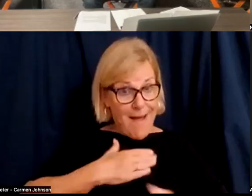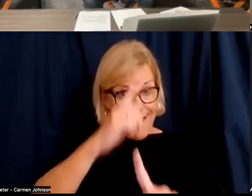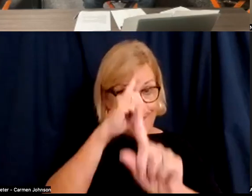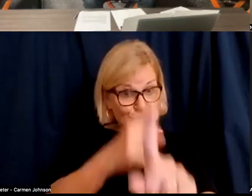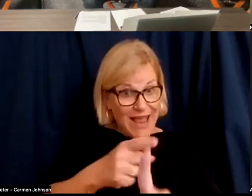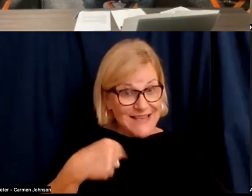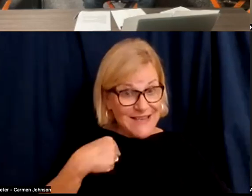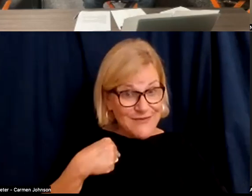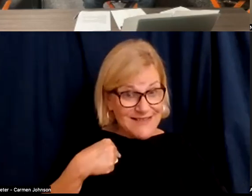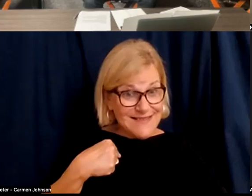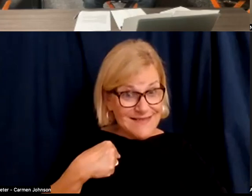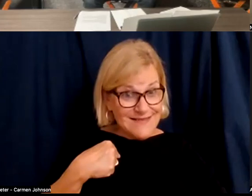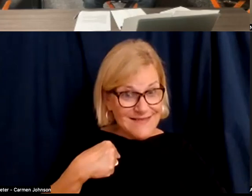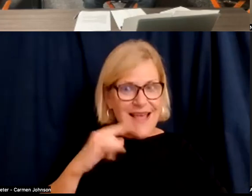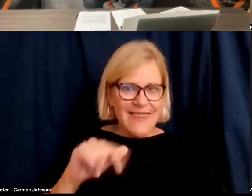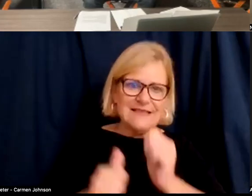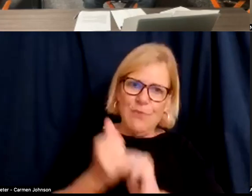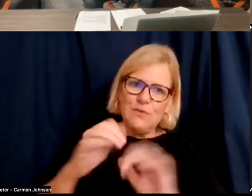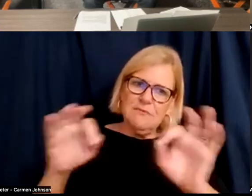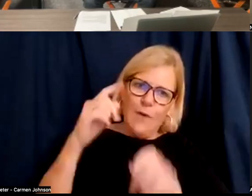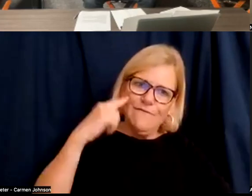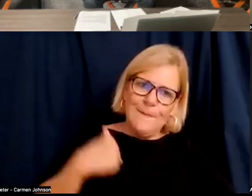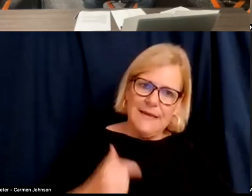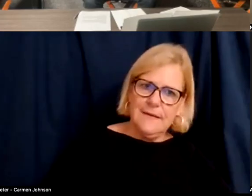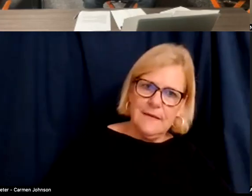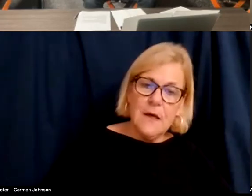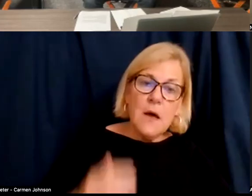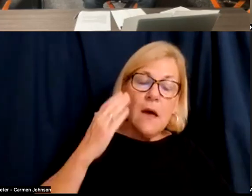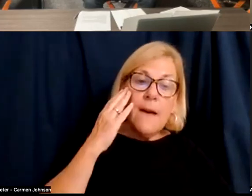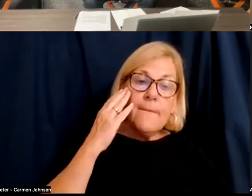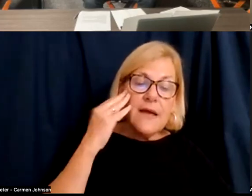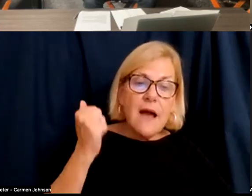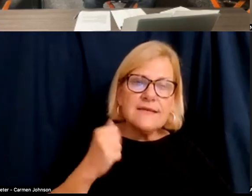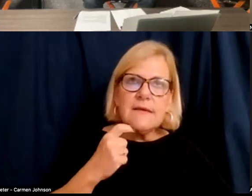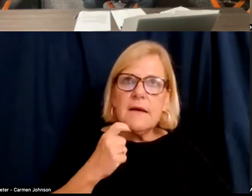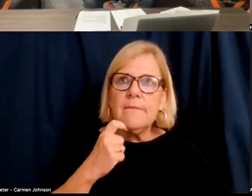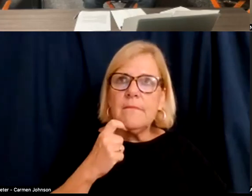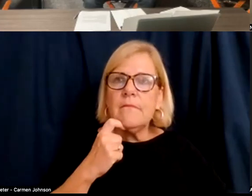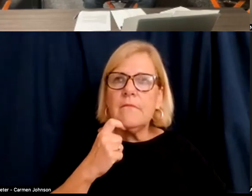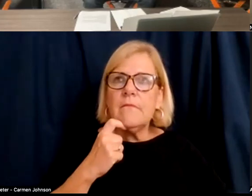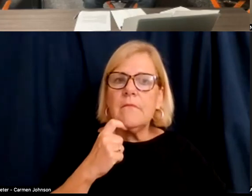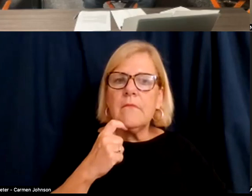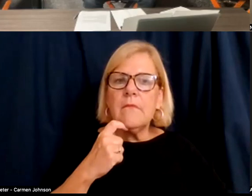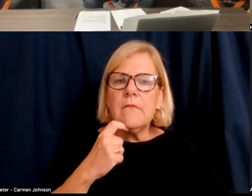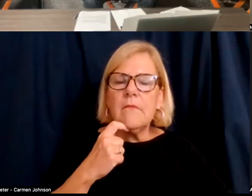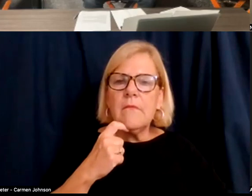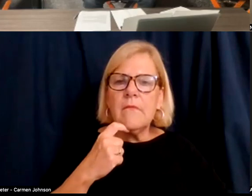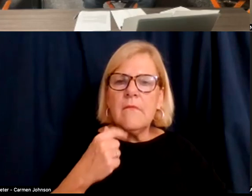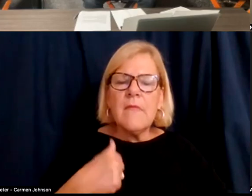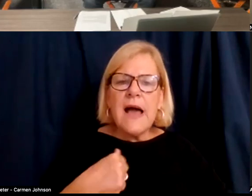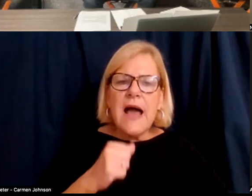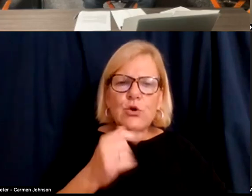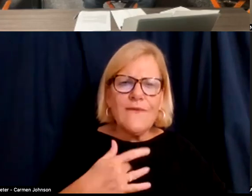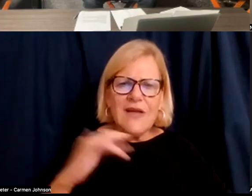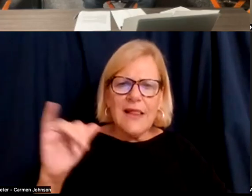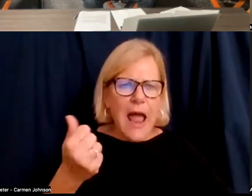are, Mm-hmm. that's what's the most important thing for me, because it's I'm not, I don't feel like I'm